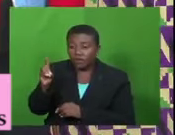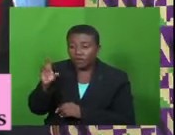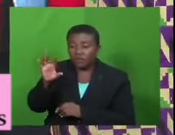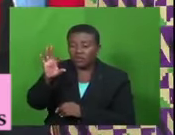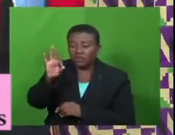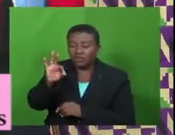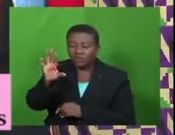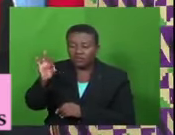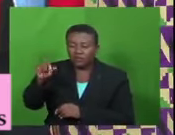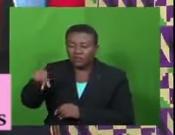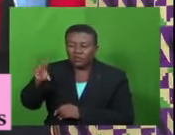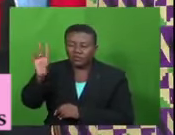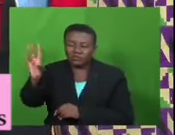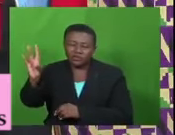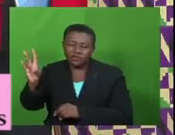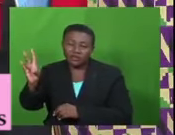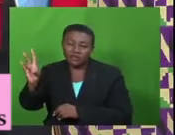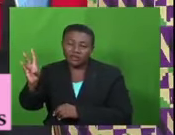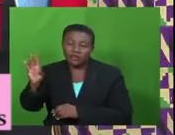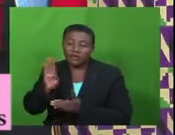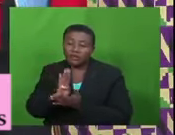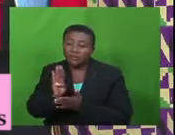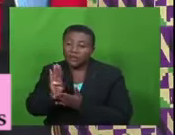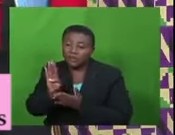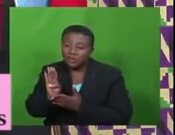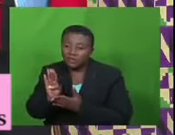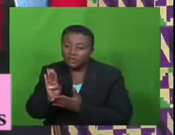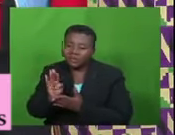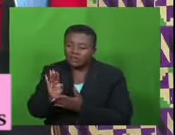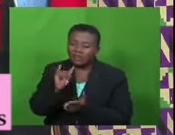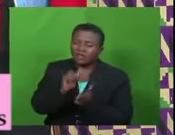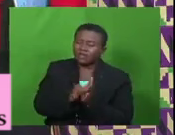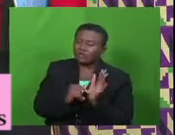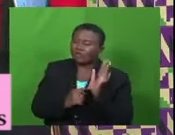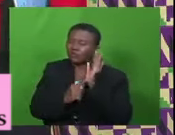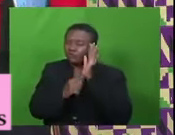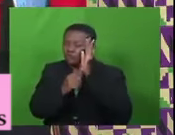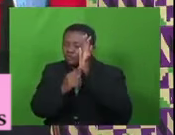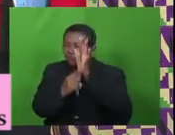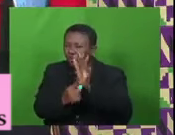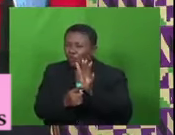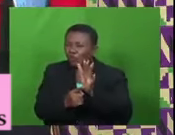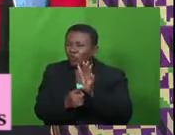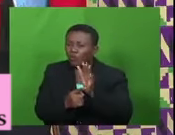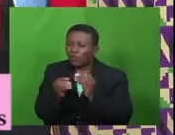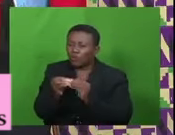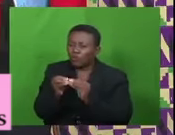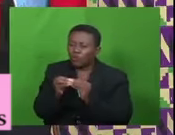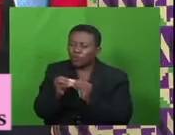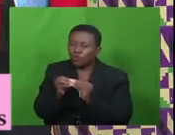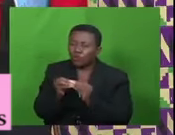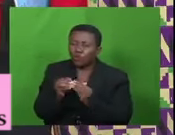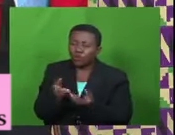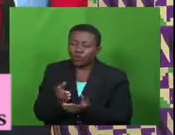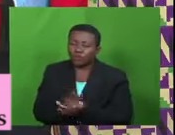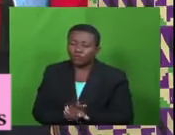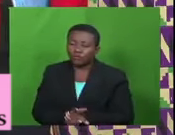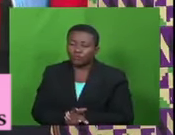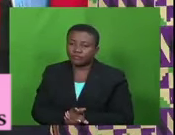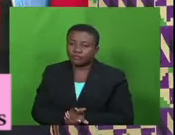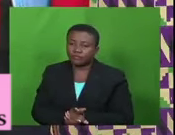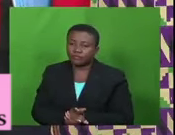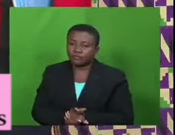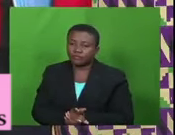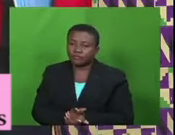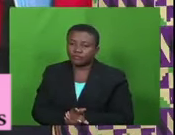97.7 billion cedis, constitutes significant success for the DDE program.